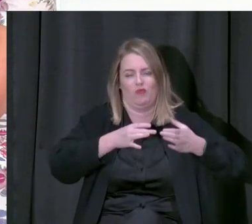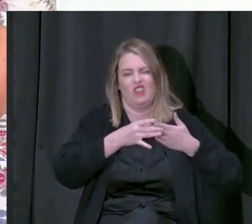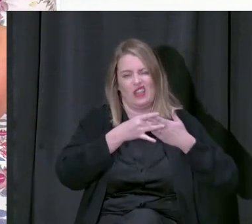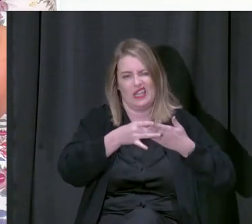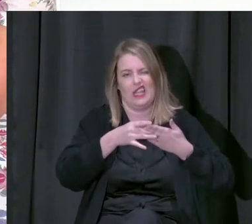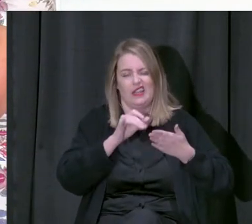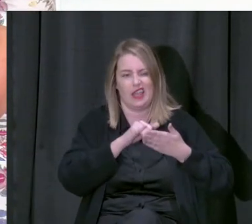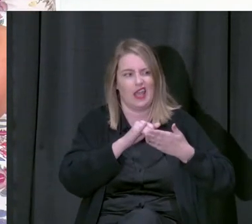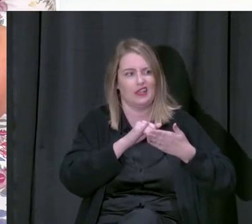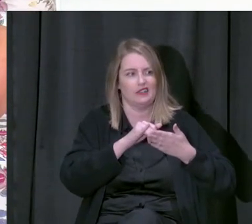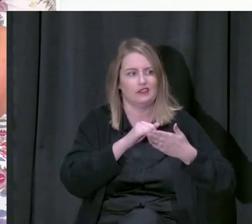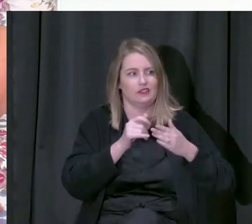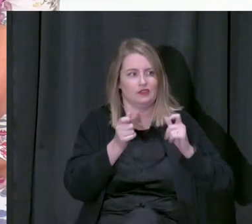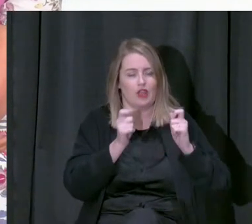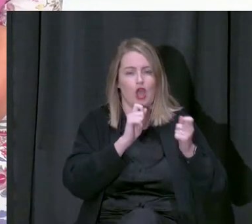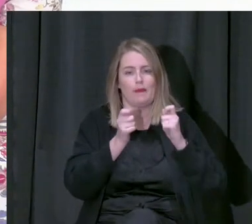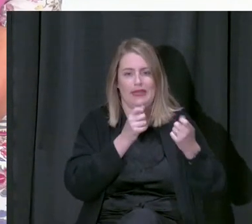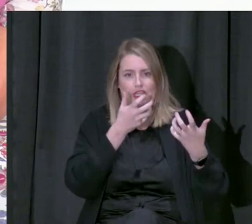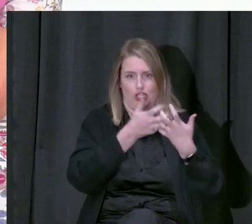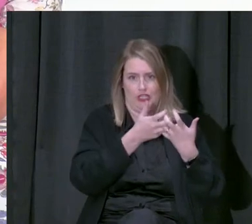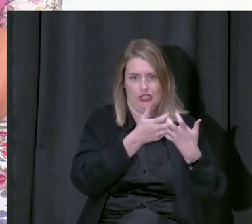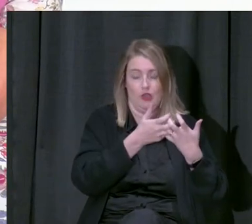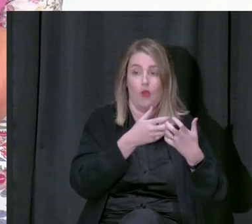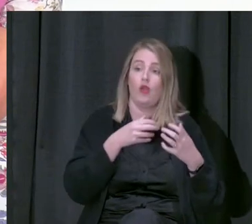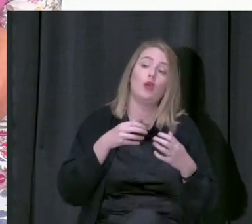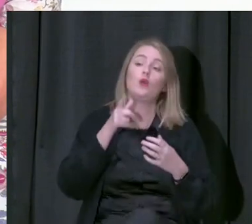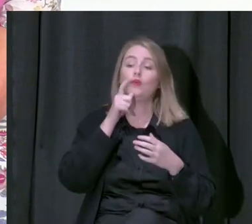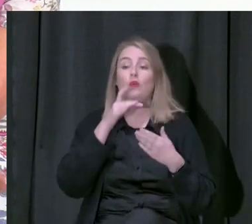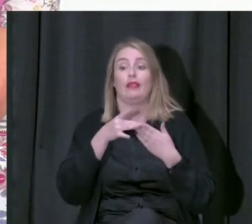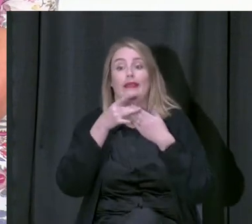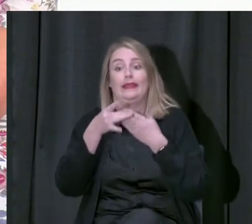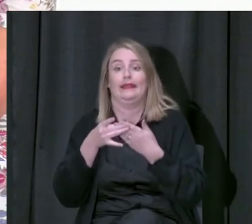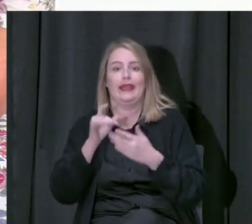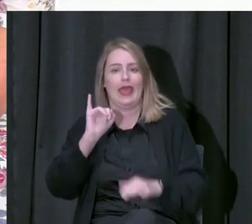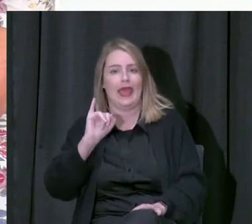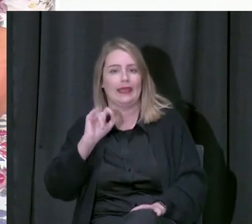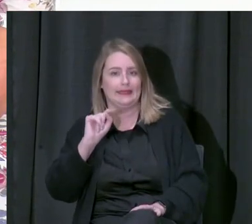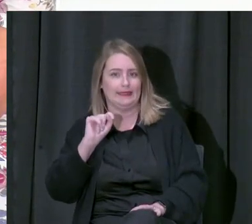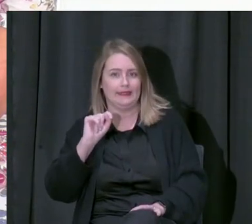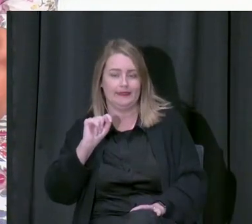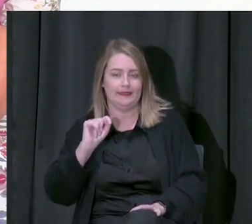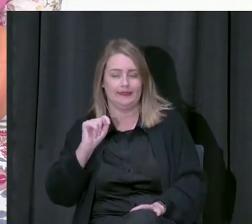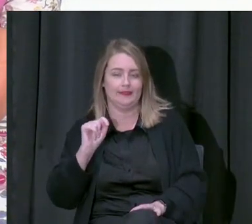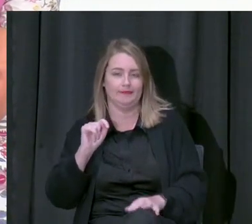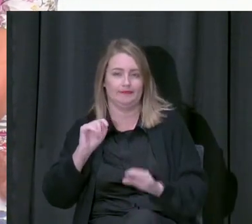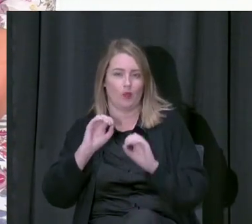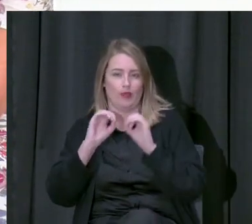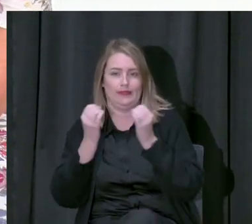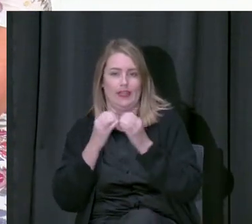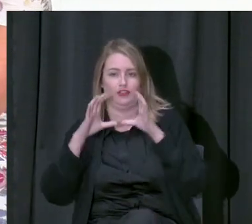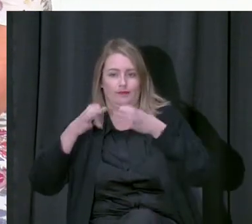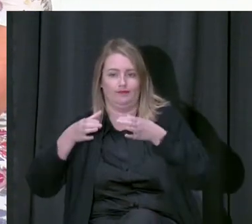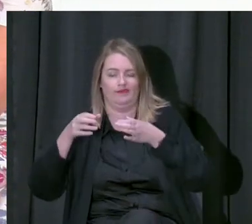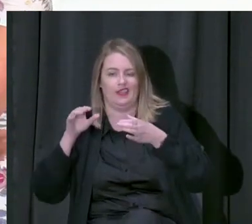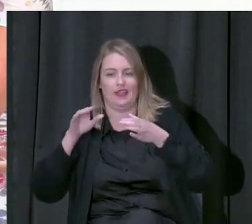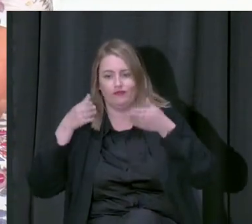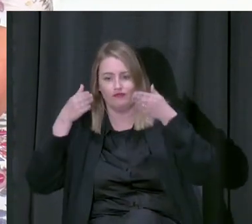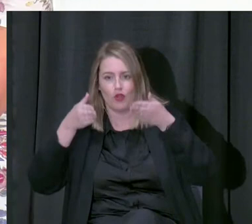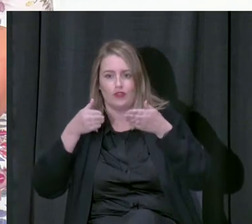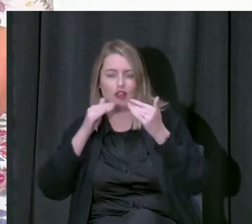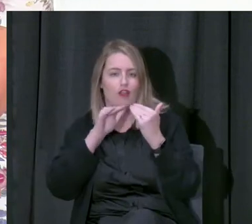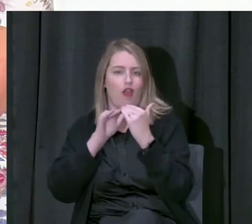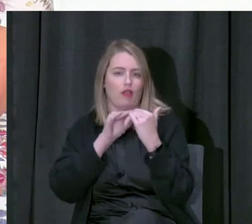person who leads the IT side of the organization that's focused on colleagues. So I've